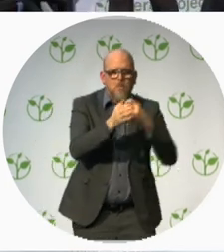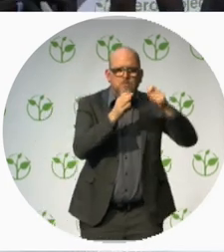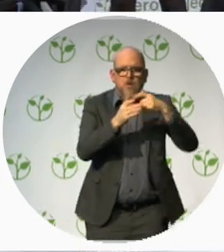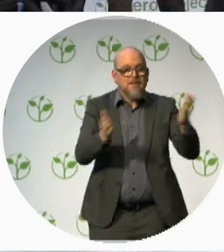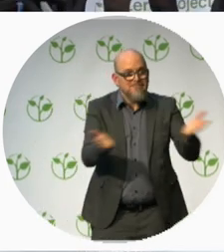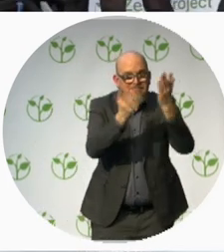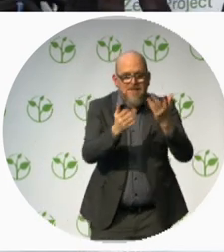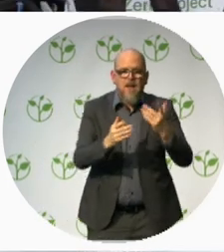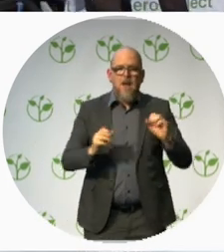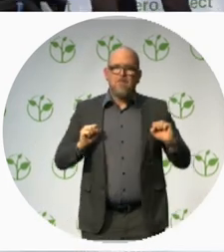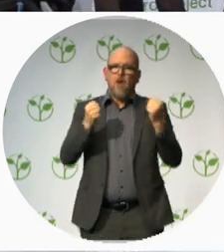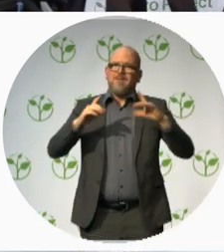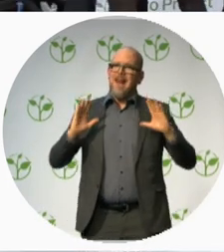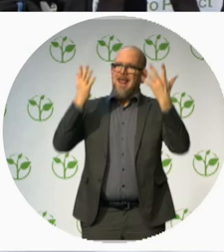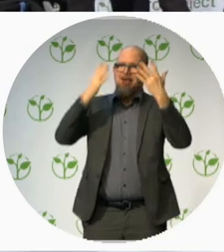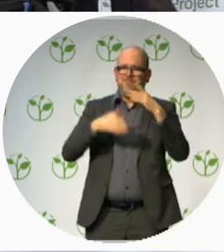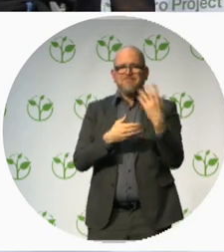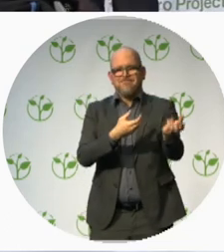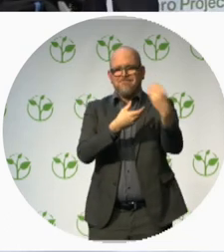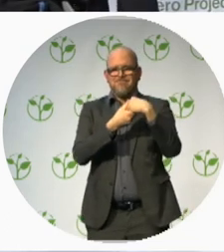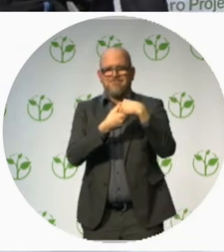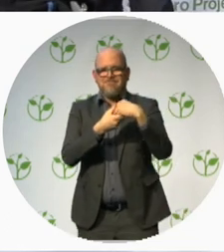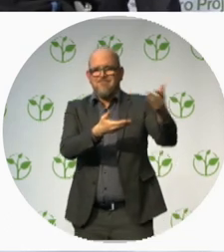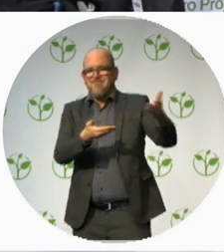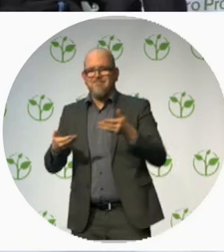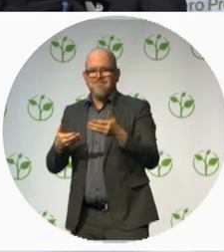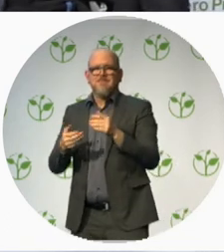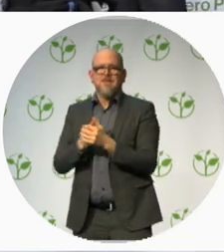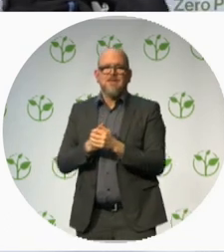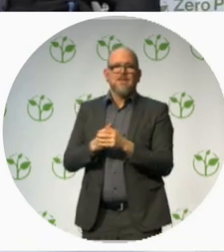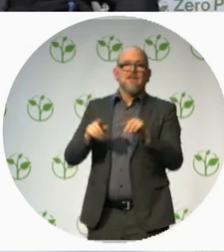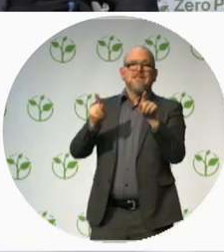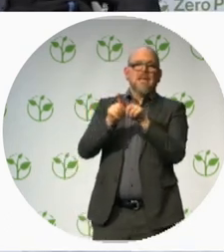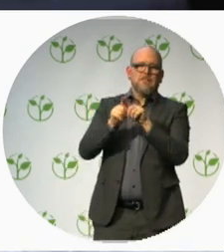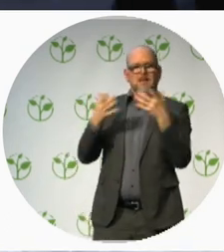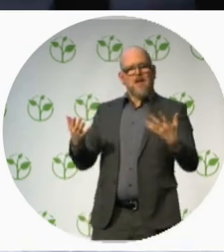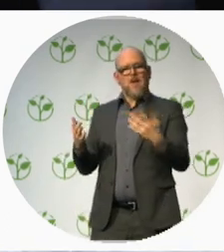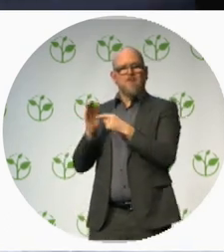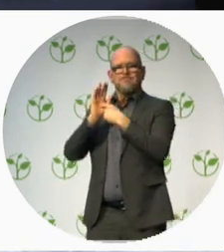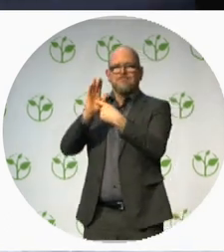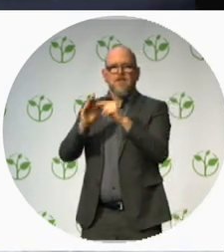in their communities. By mid of 2017, there are 85 active buddy pairs.